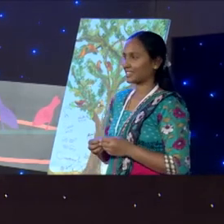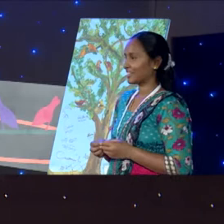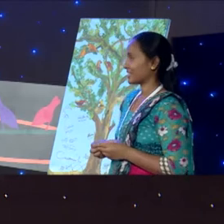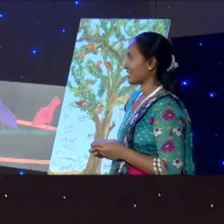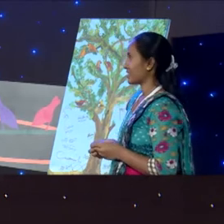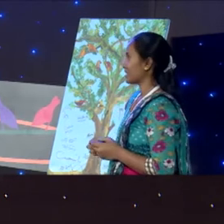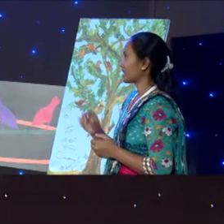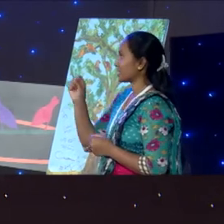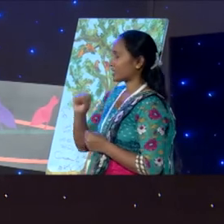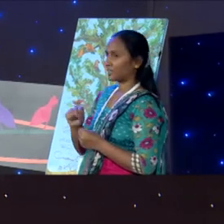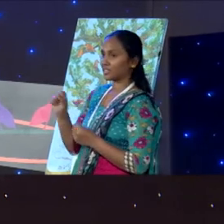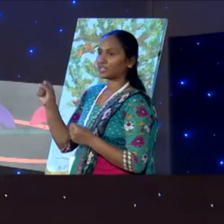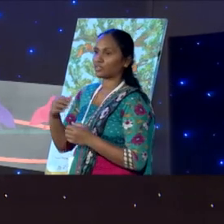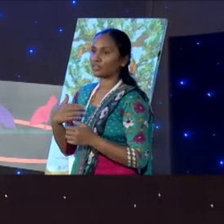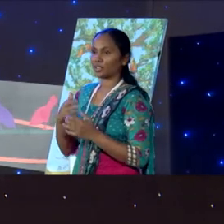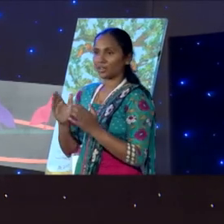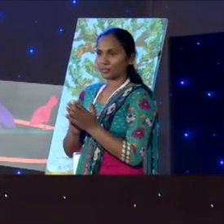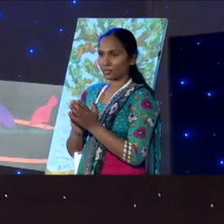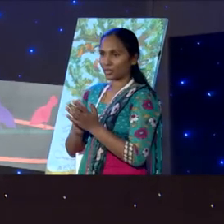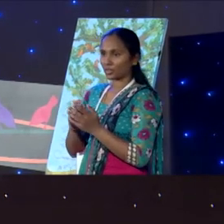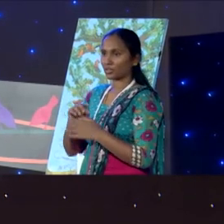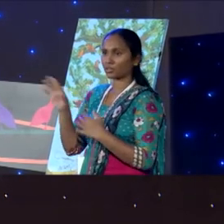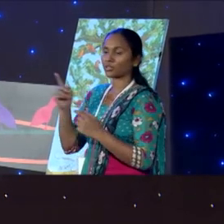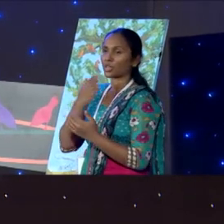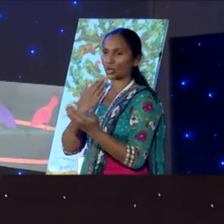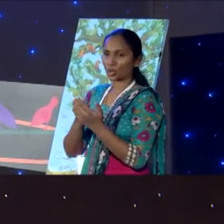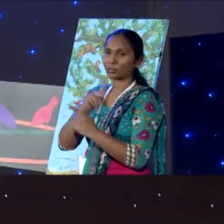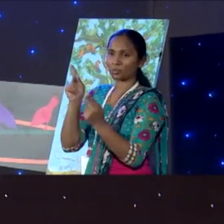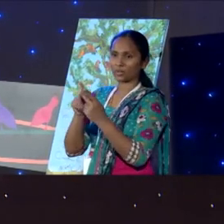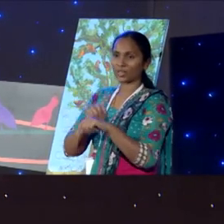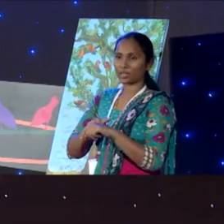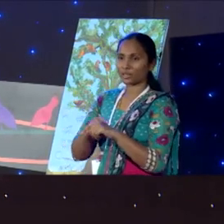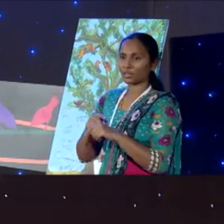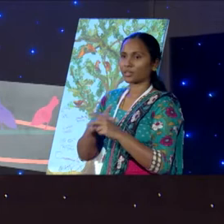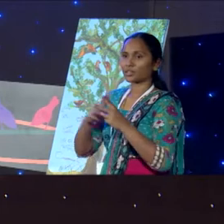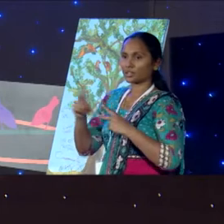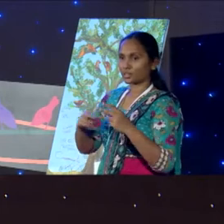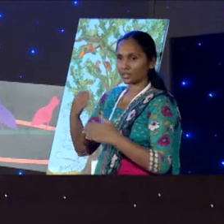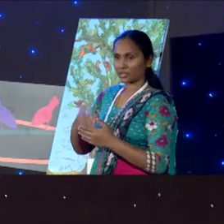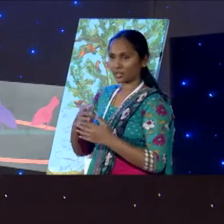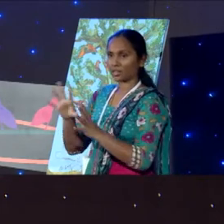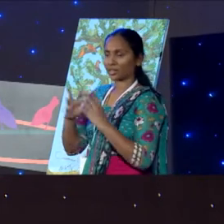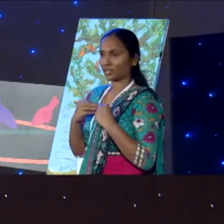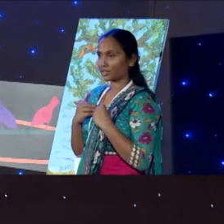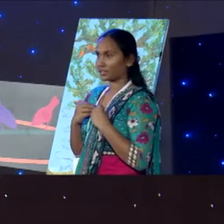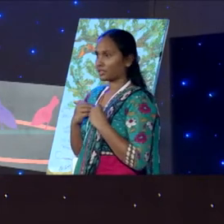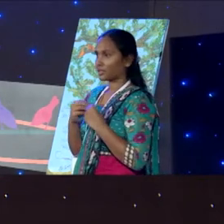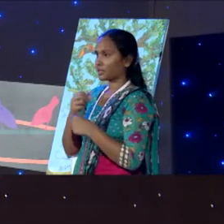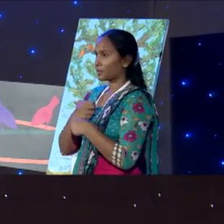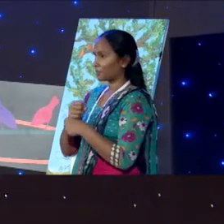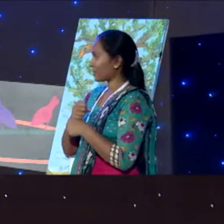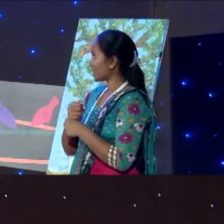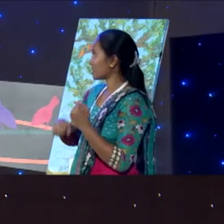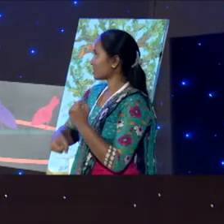house. So let's appreciate that today. This is a perfect platform to appreciate differences and accept them because that makes